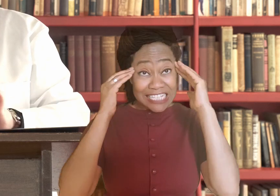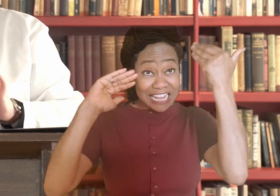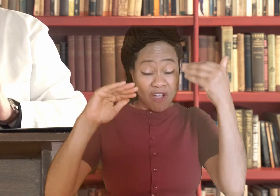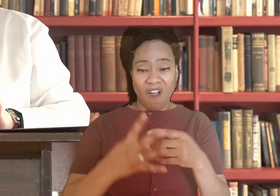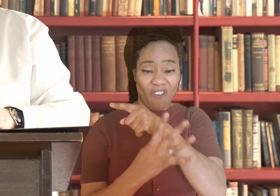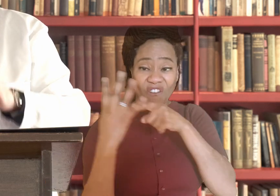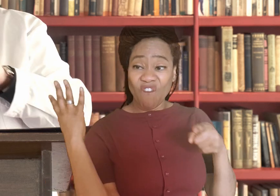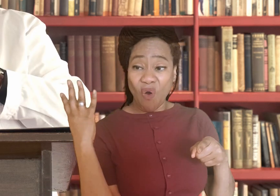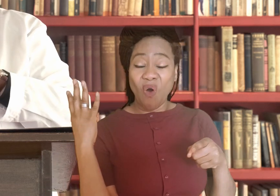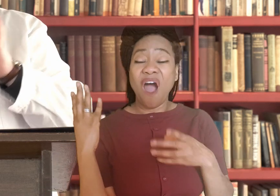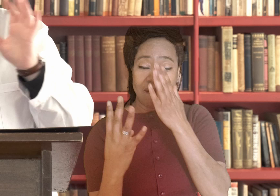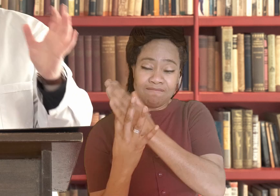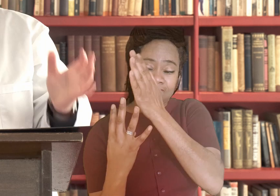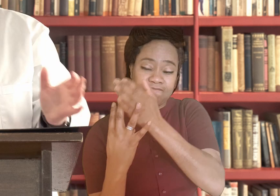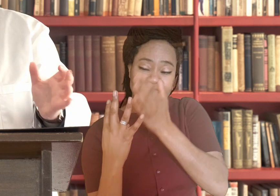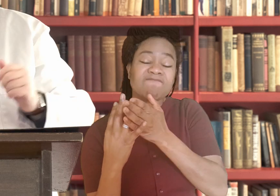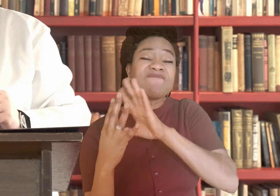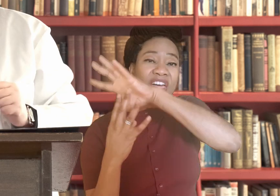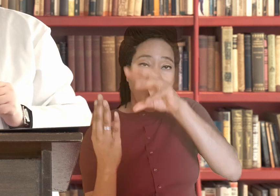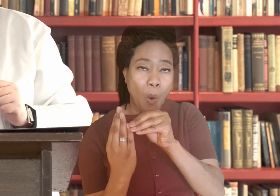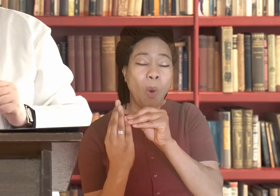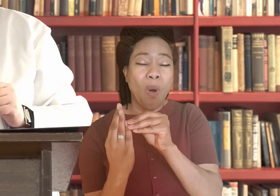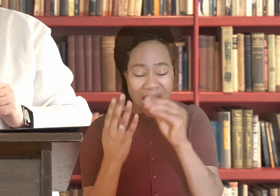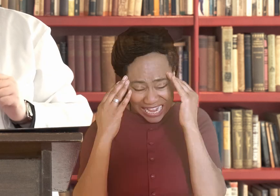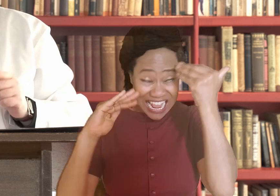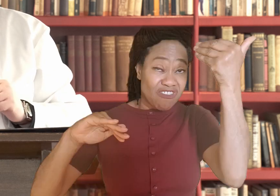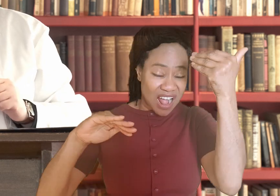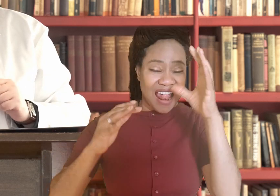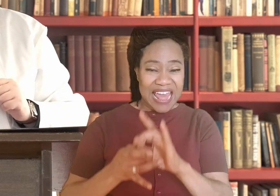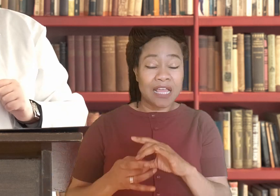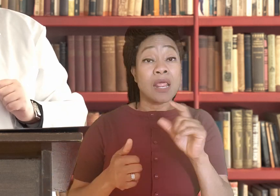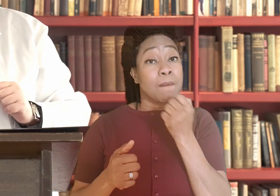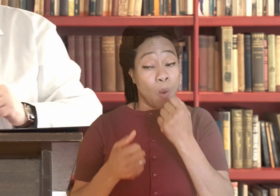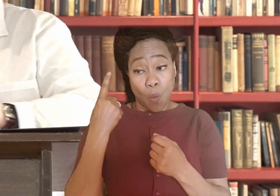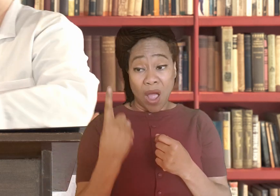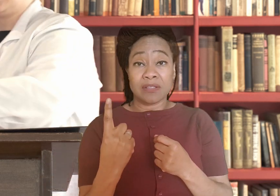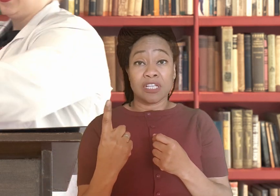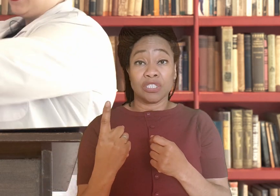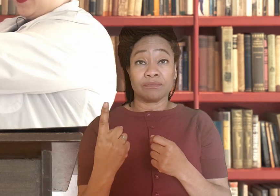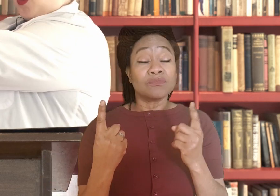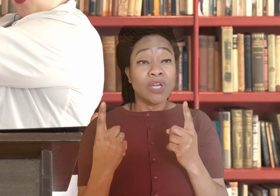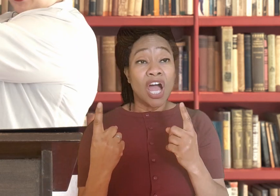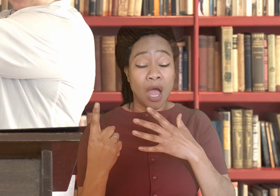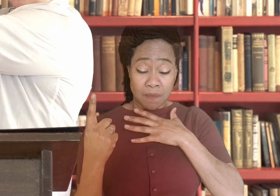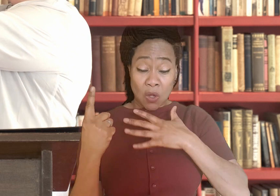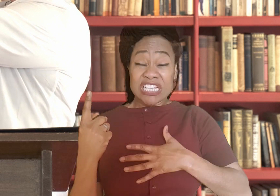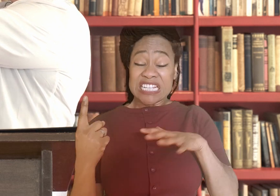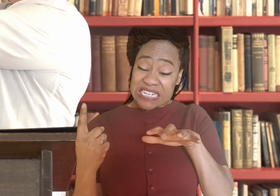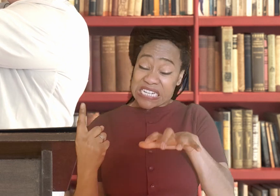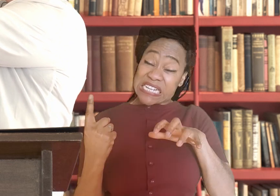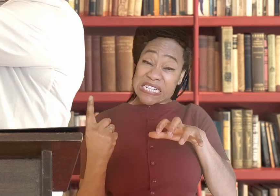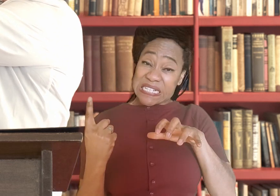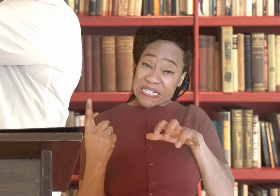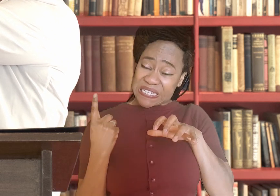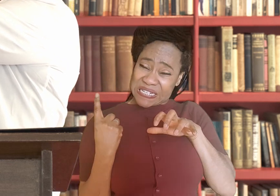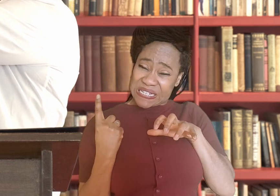clearly defined periods that made up all hysterical attacks. Number 1 was tonic rigidity, the body seizing